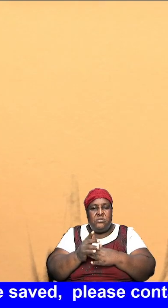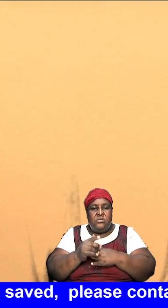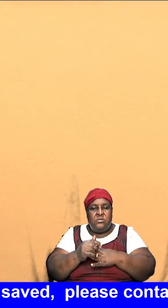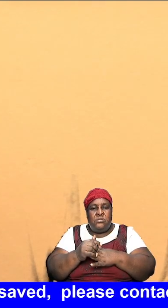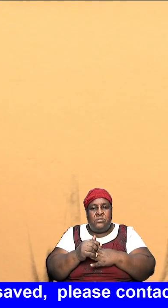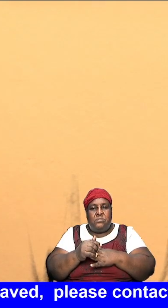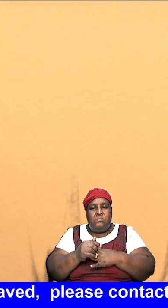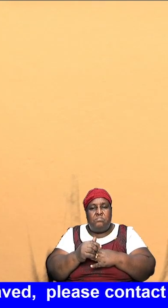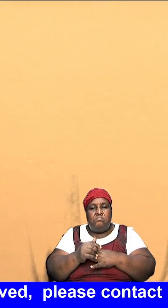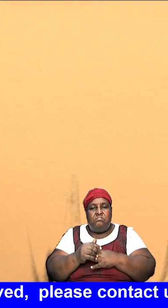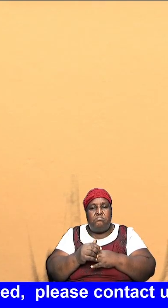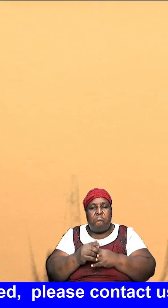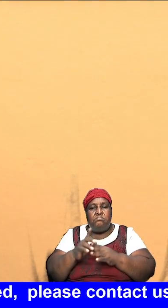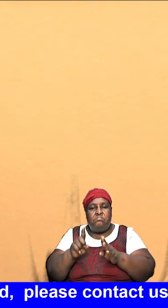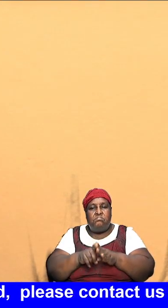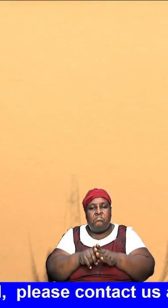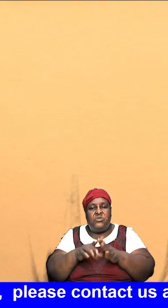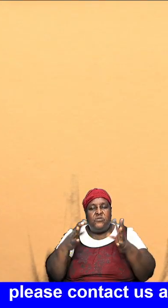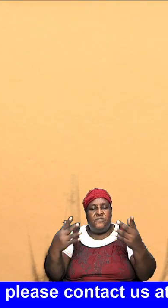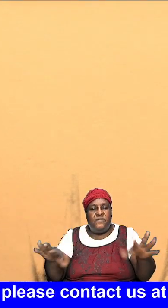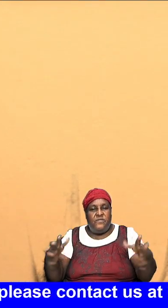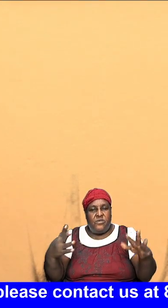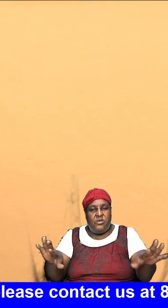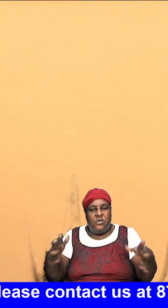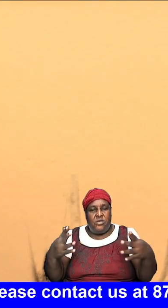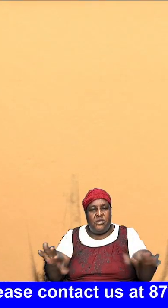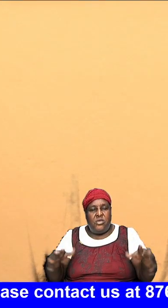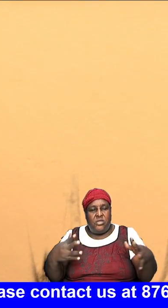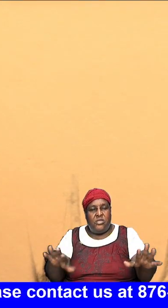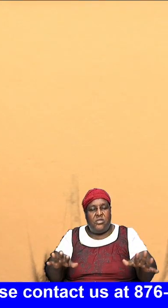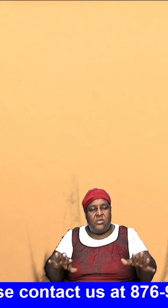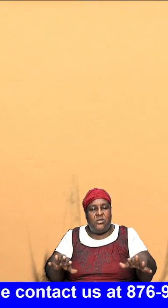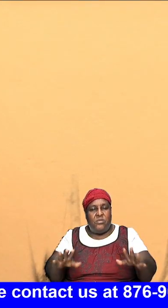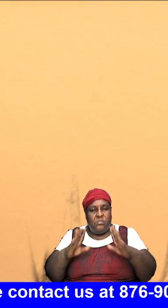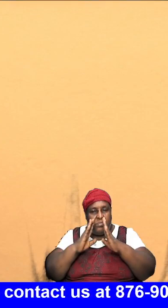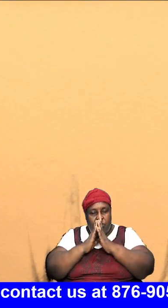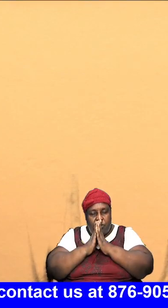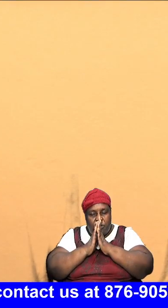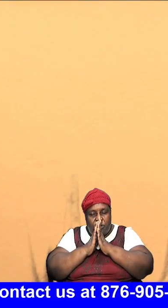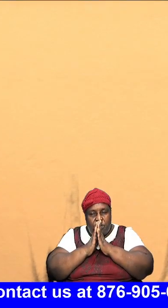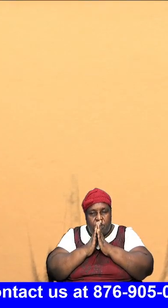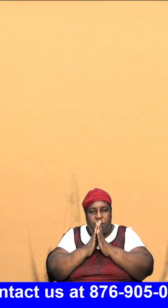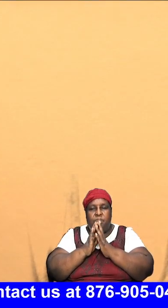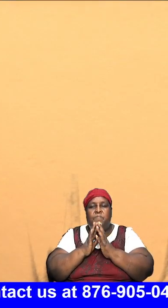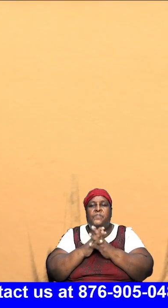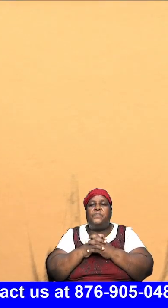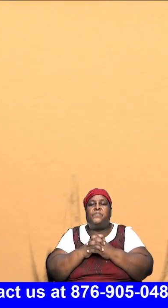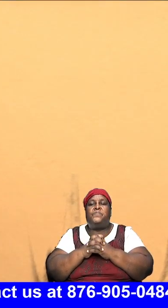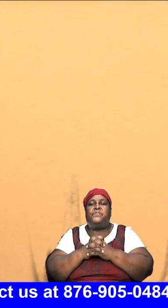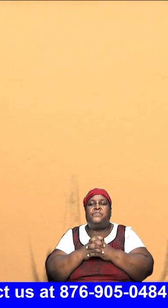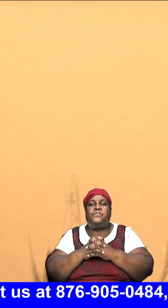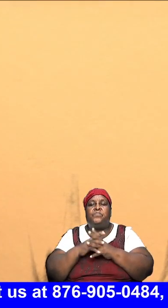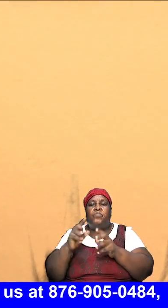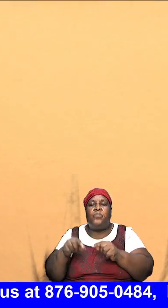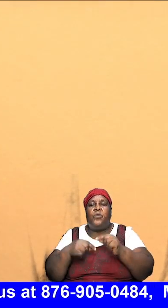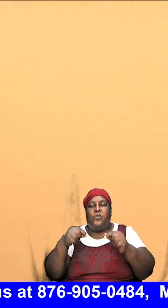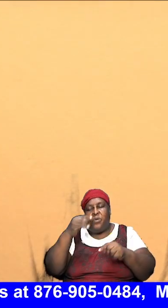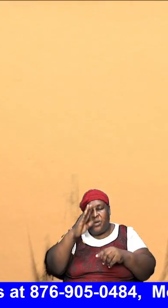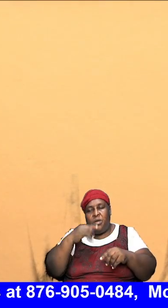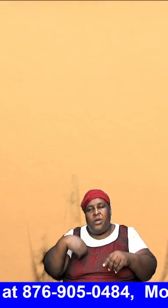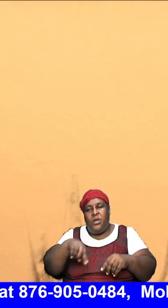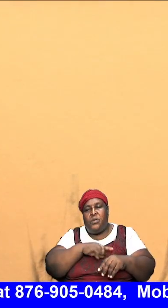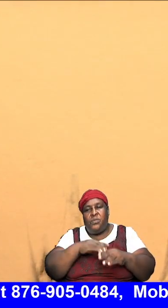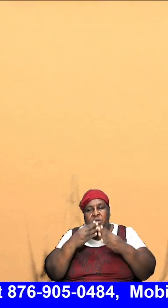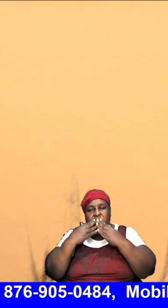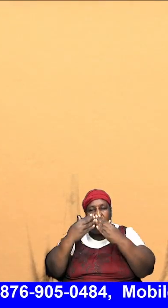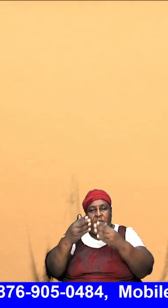as we close out this series in prayer. God bless you as we pray. Great God, we thank